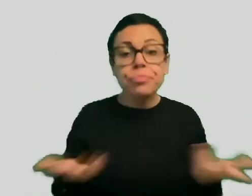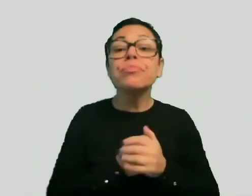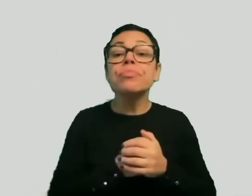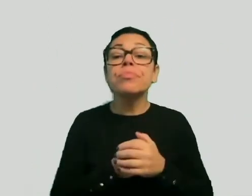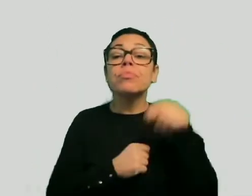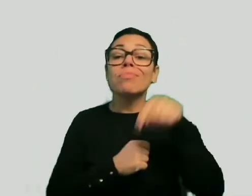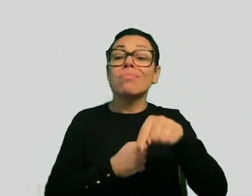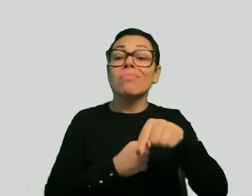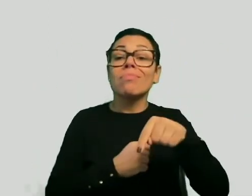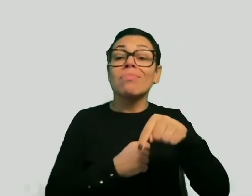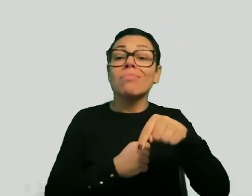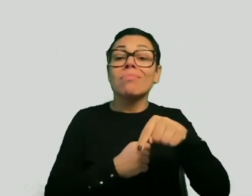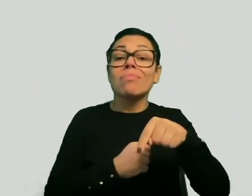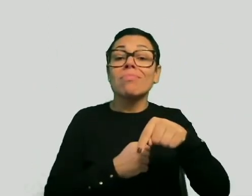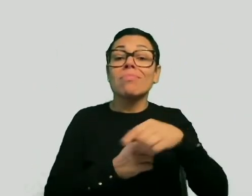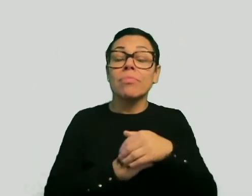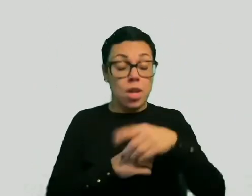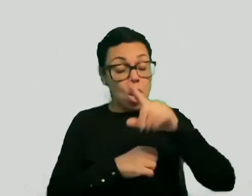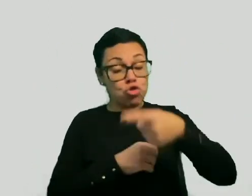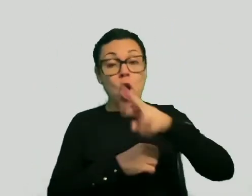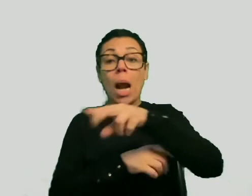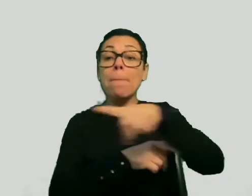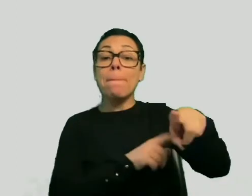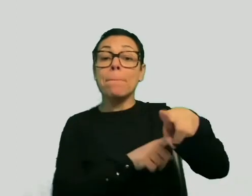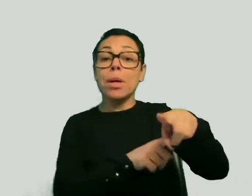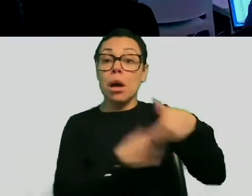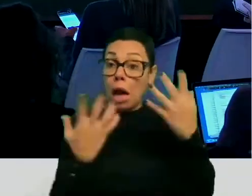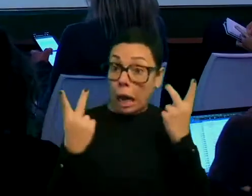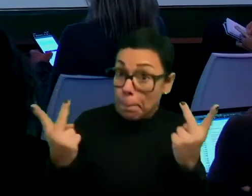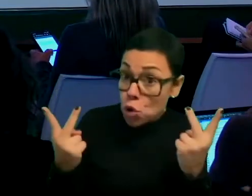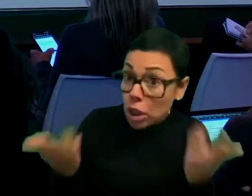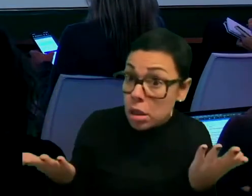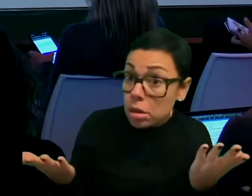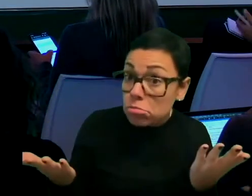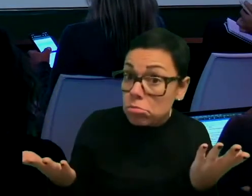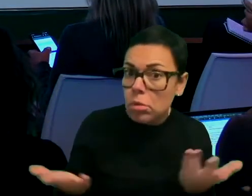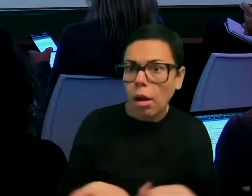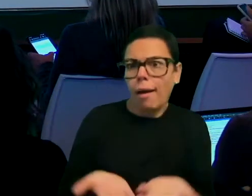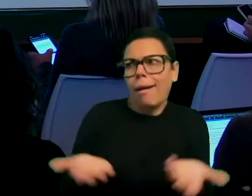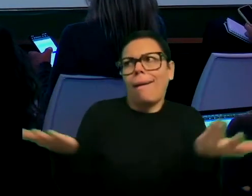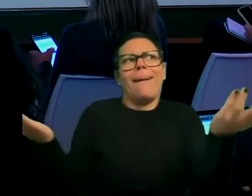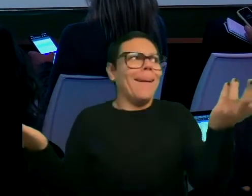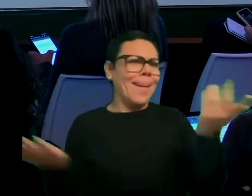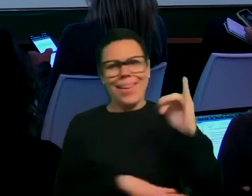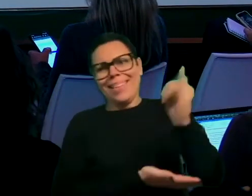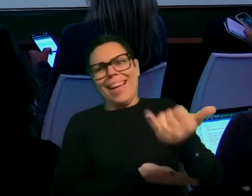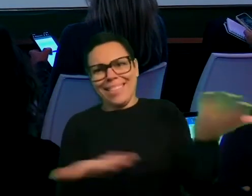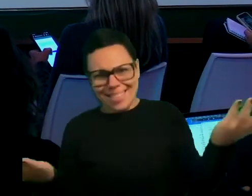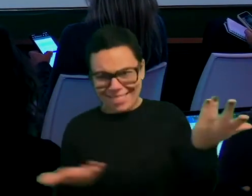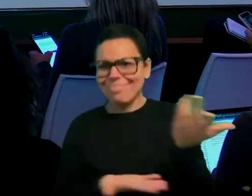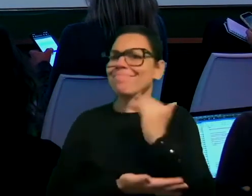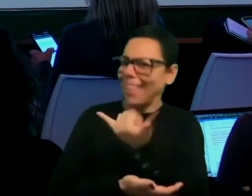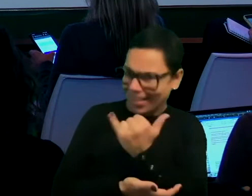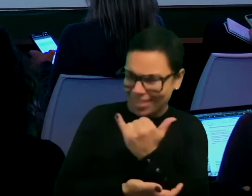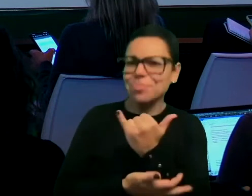gender-responsive public procurement? It's absolute. Is this working? Yeah, it's going to work. It's totally important.